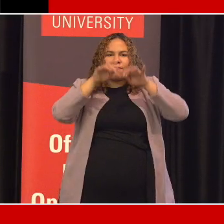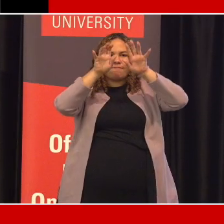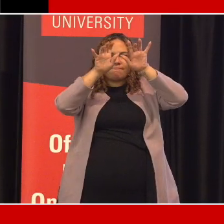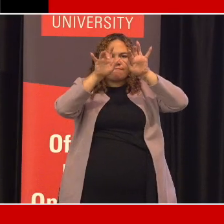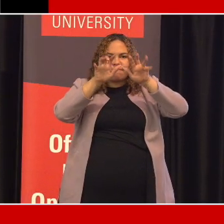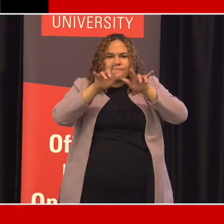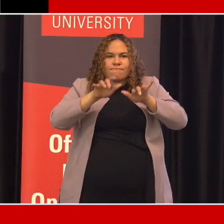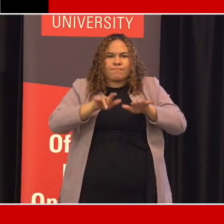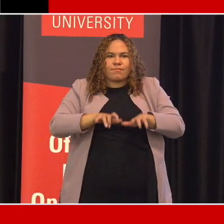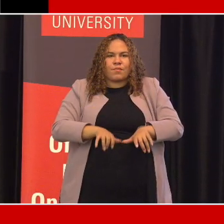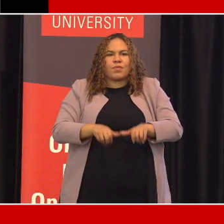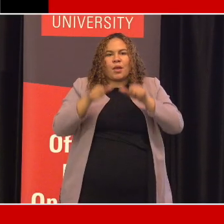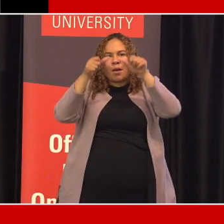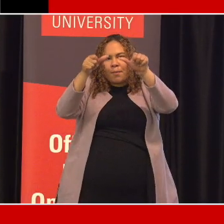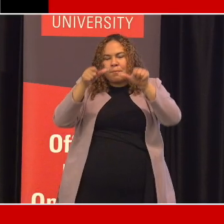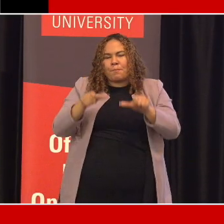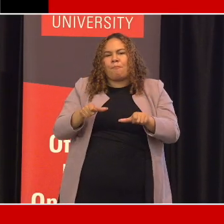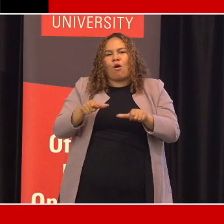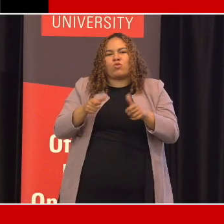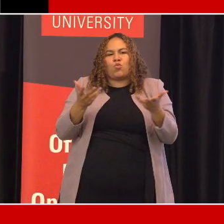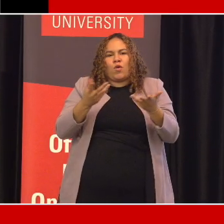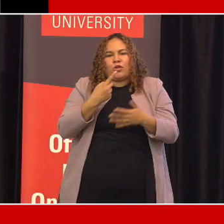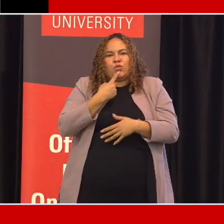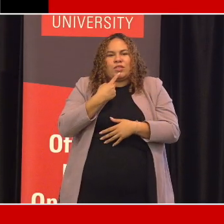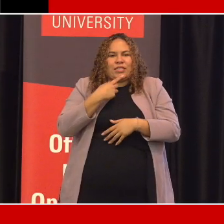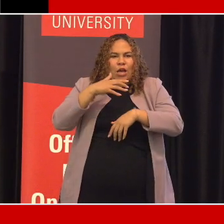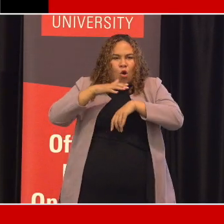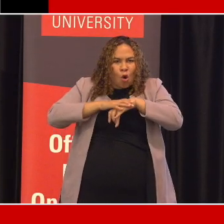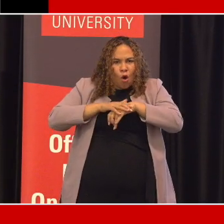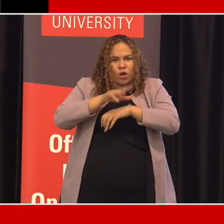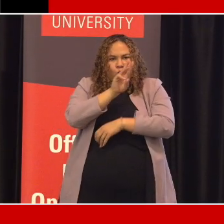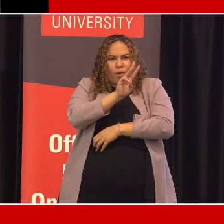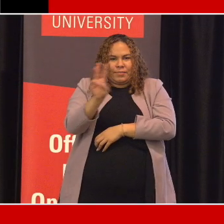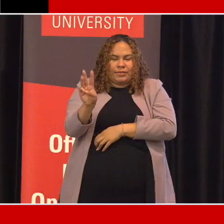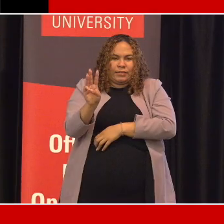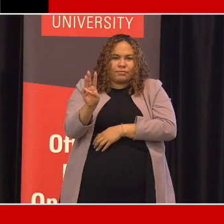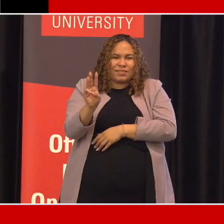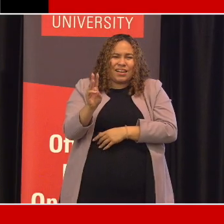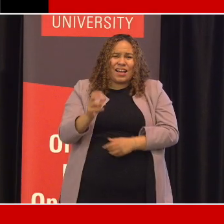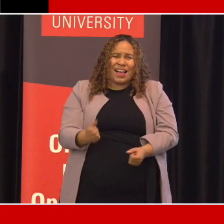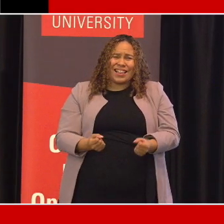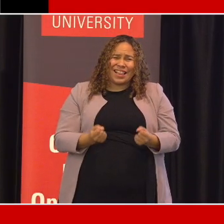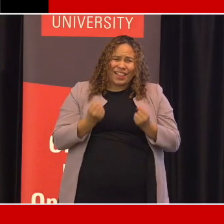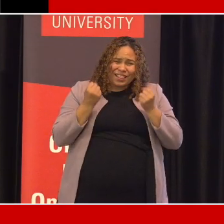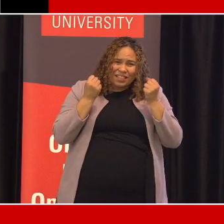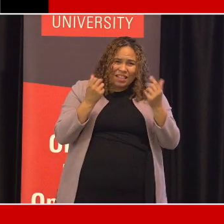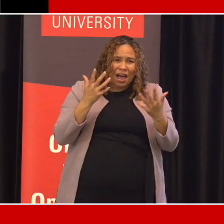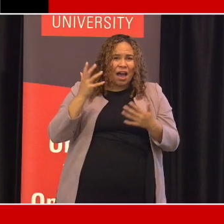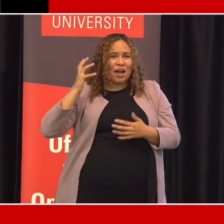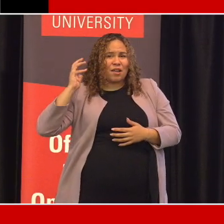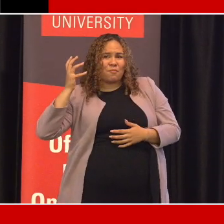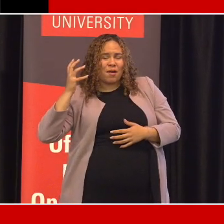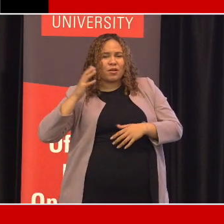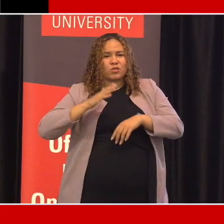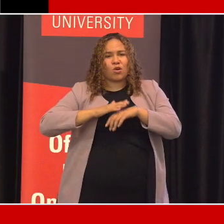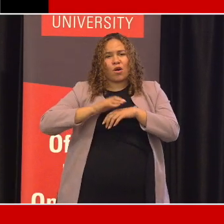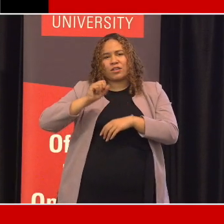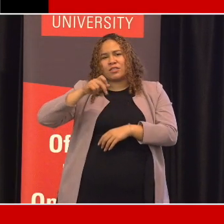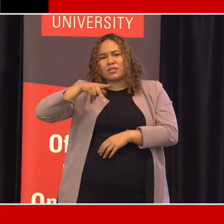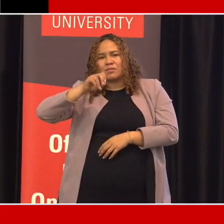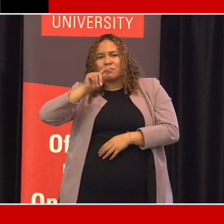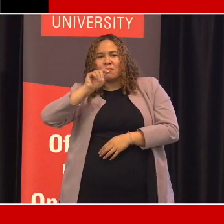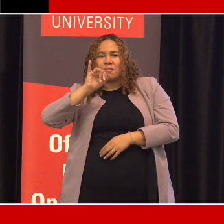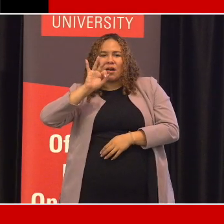it on your website, okay? A lot of these podcasts are picked up by Spotify, Apple